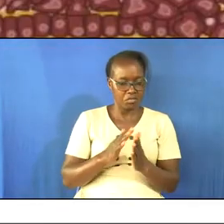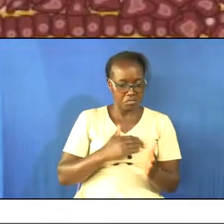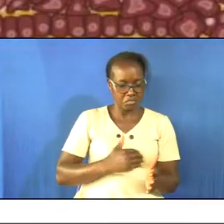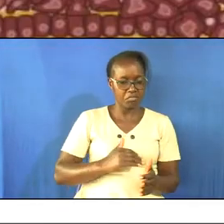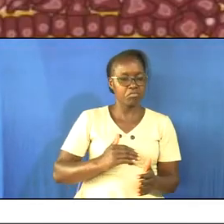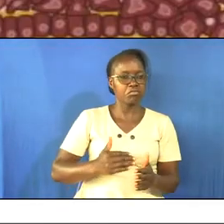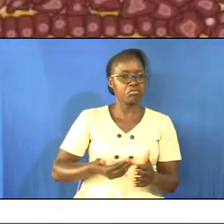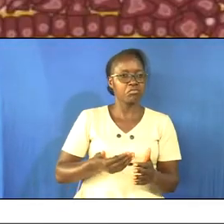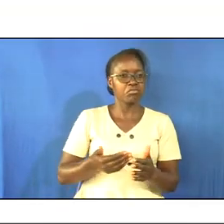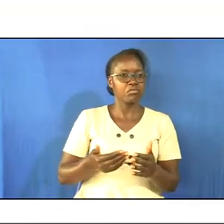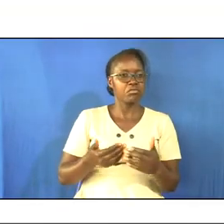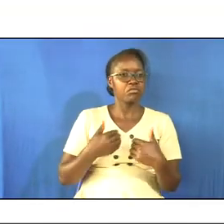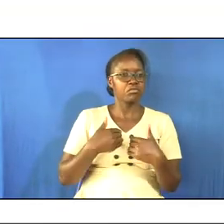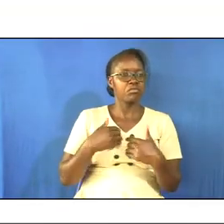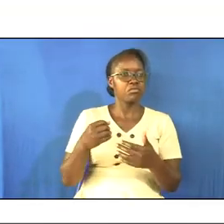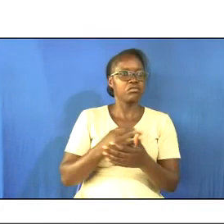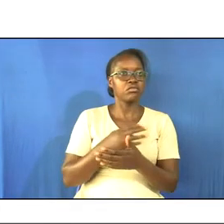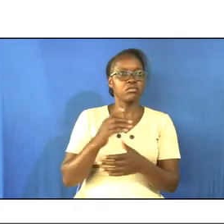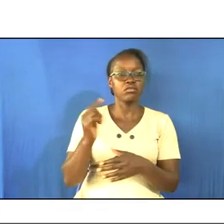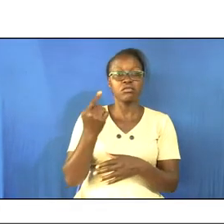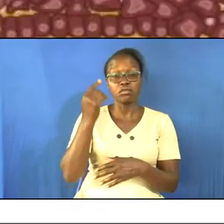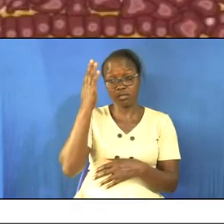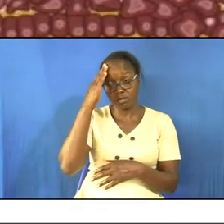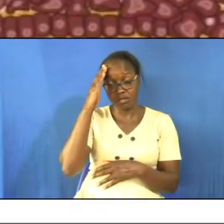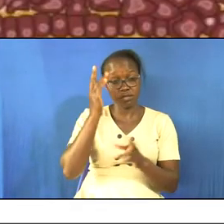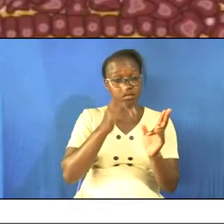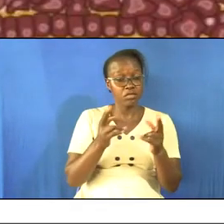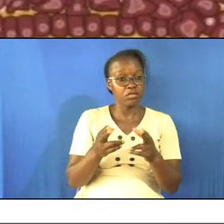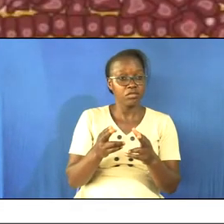So what we normally do,